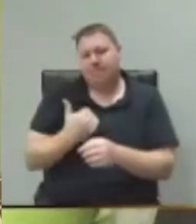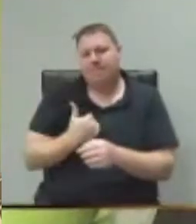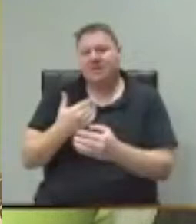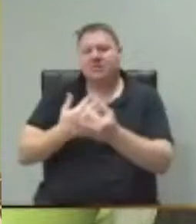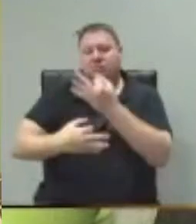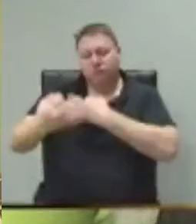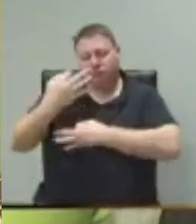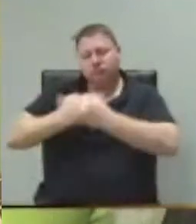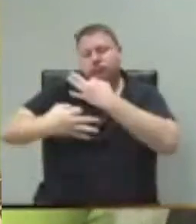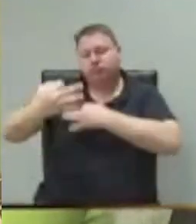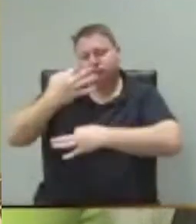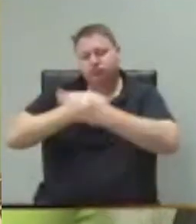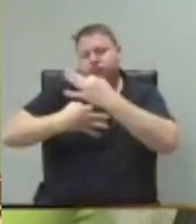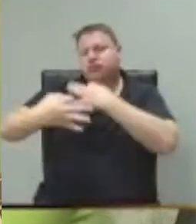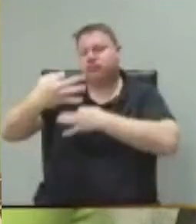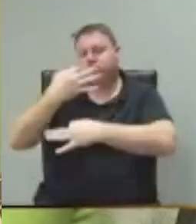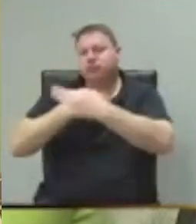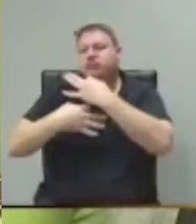share with us